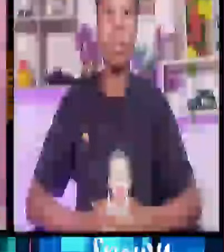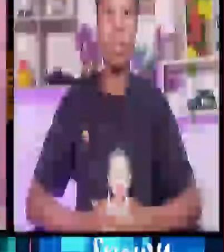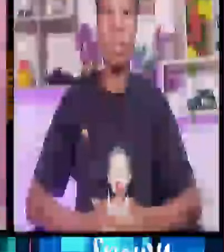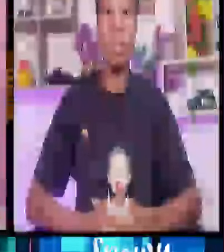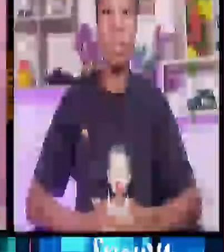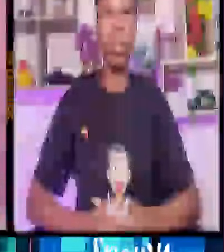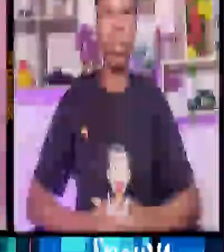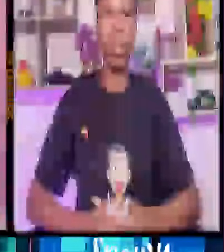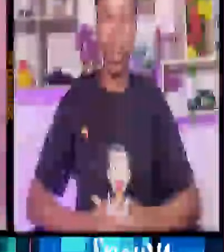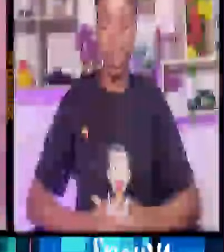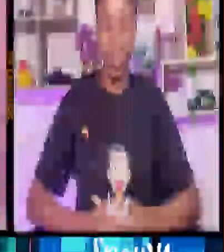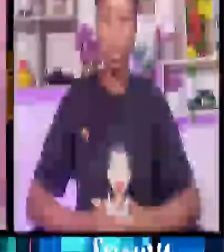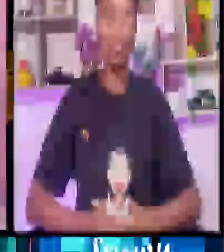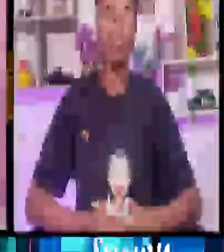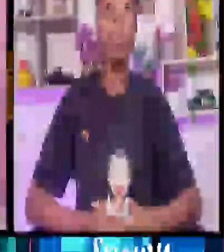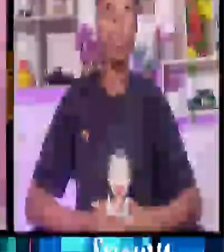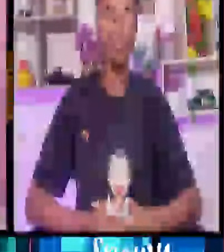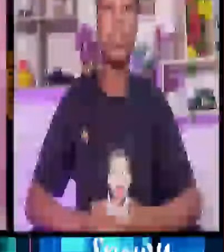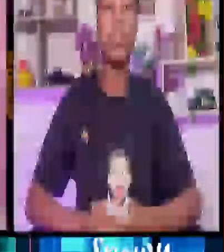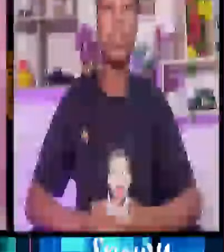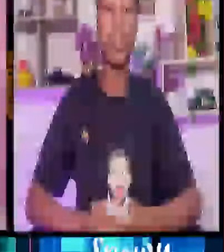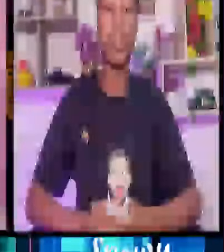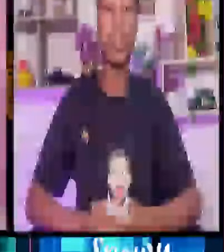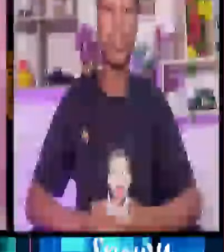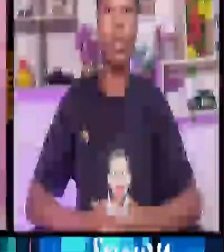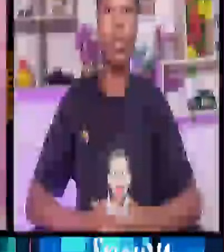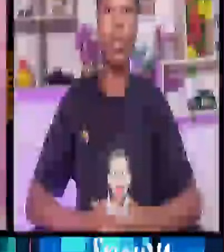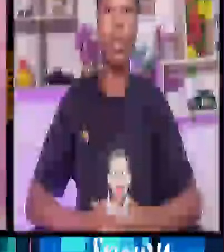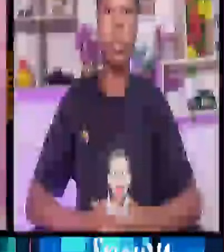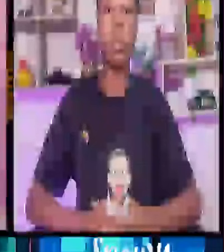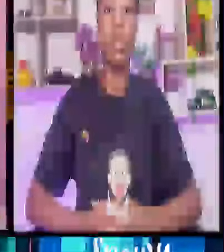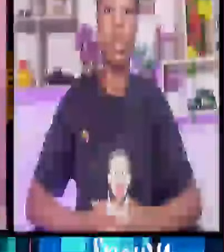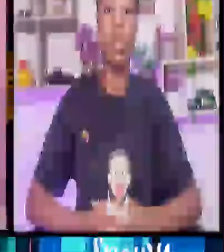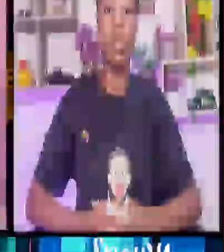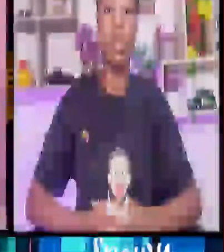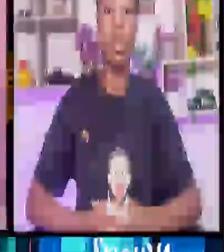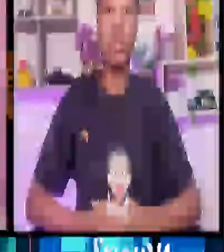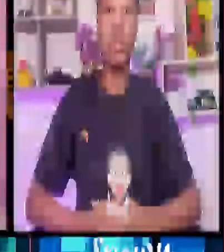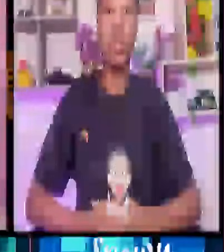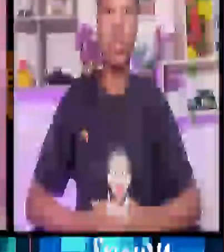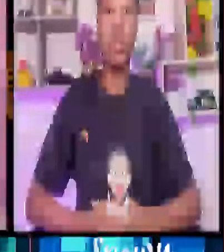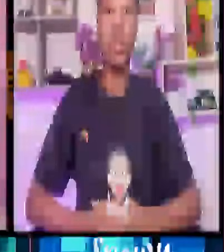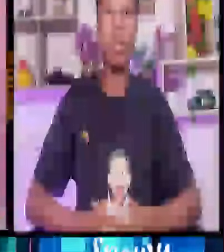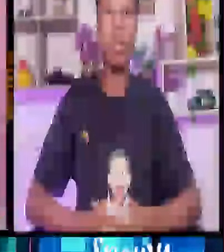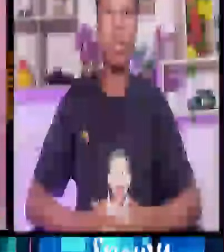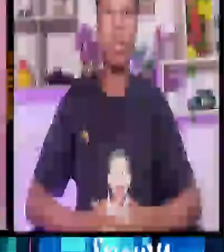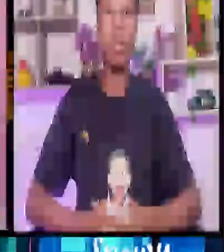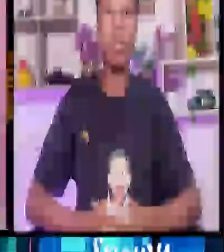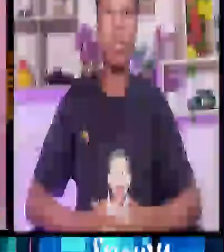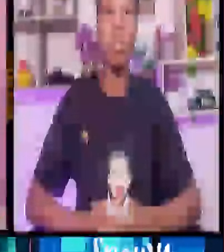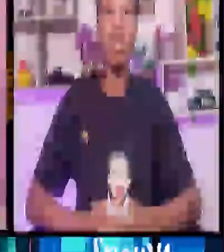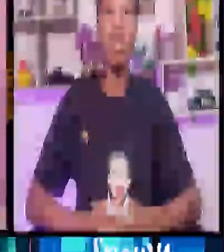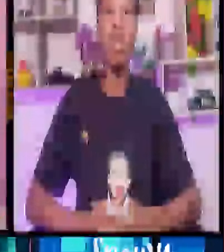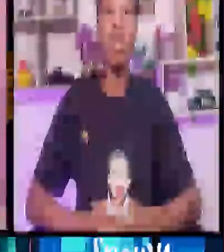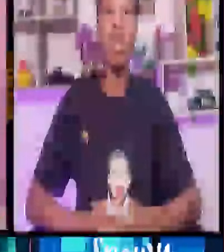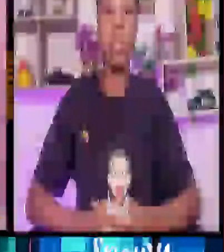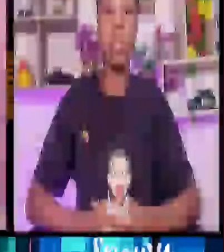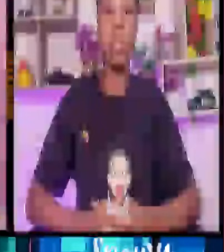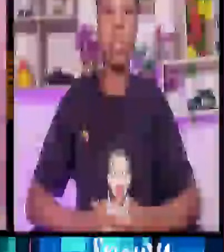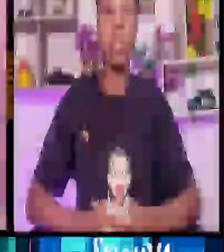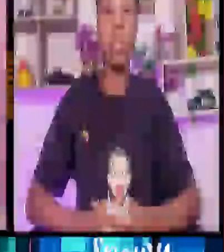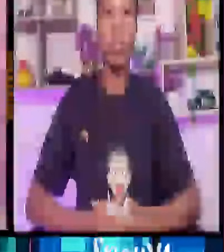may want to advance the cause of that hopeful or that candidate, I'm also mindful that I need to also keep my home and protect my